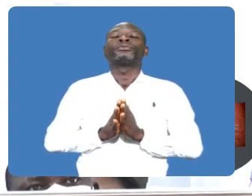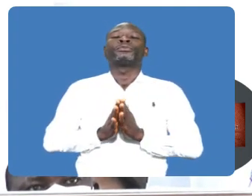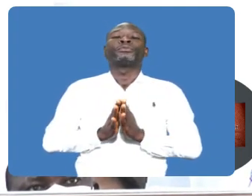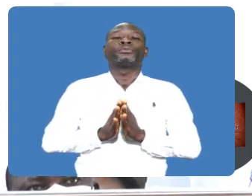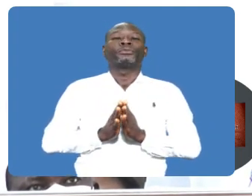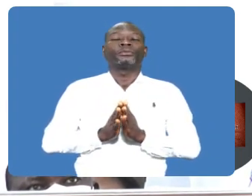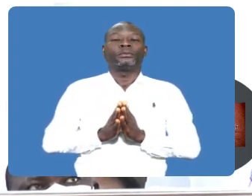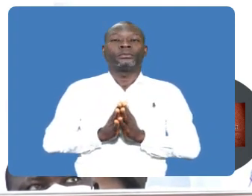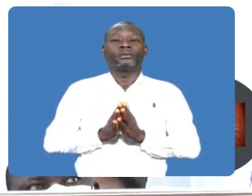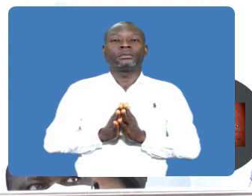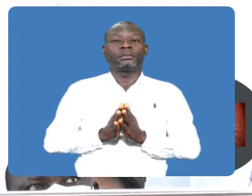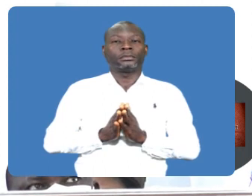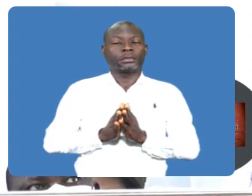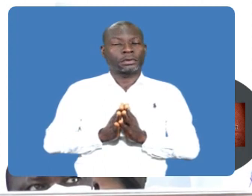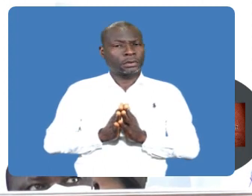launched.